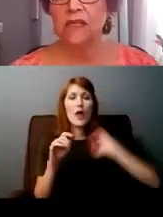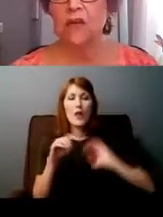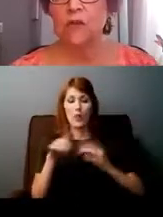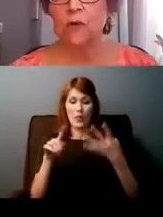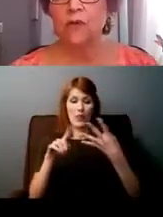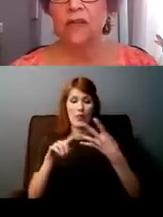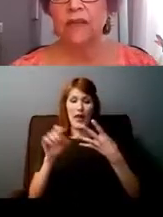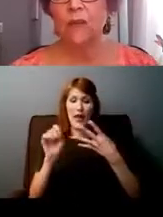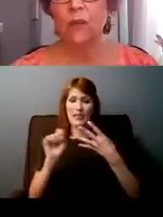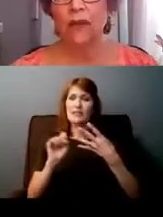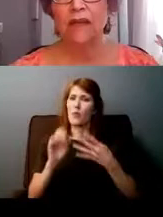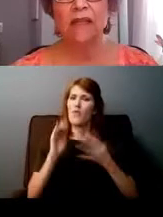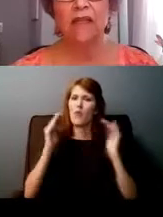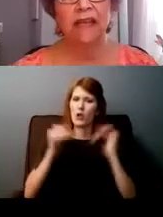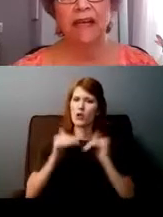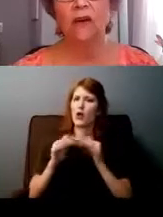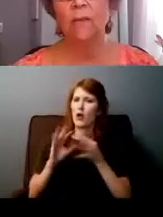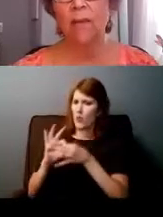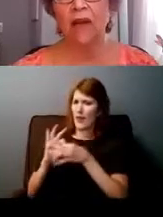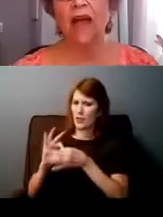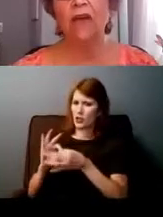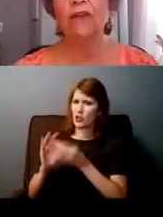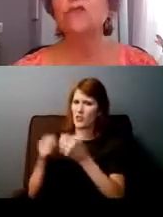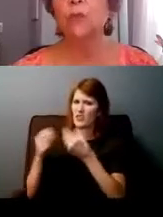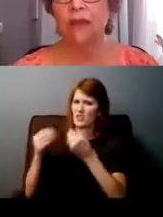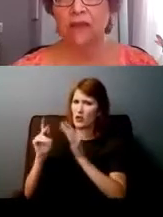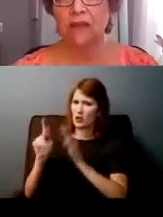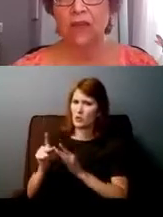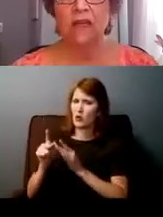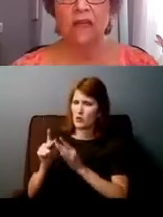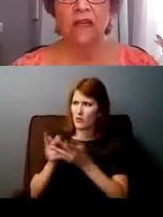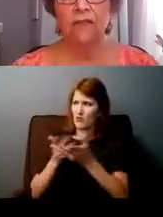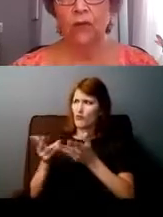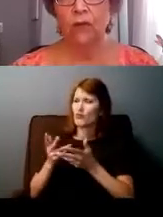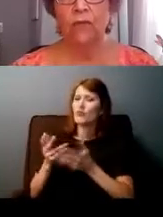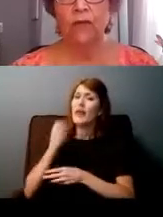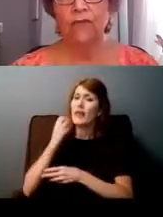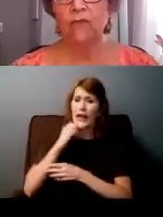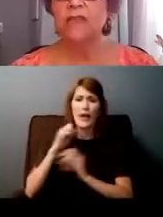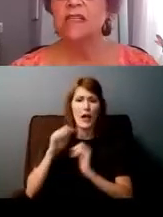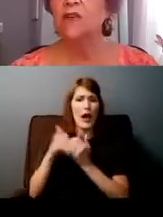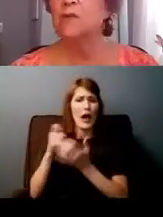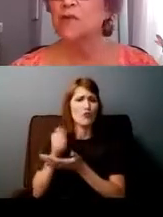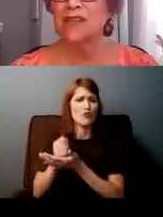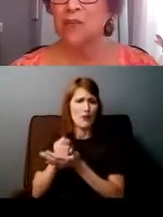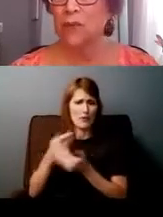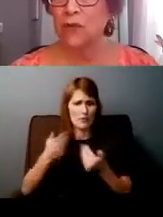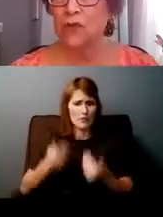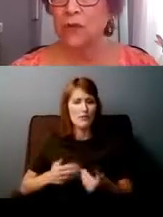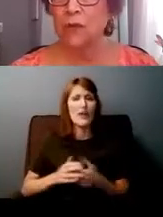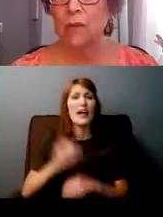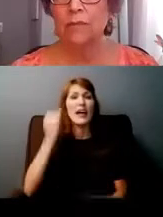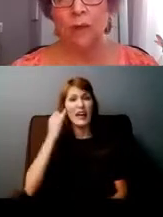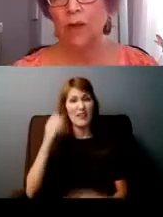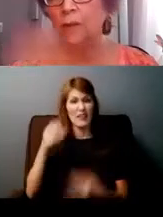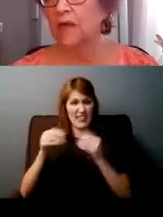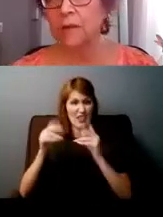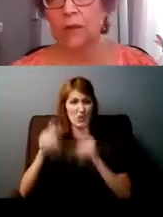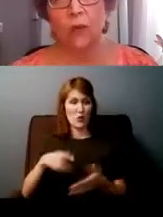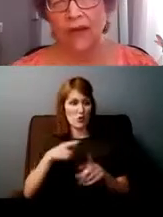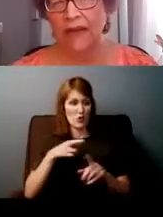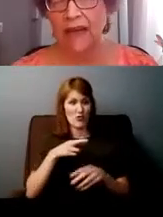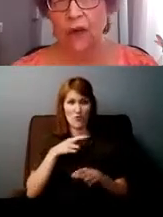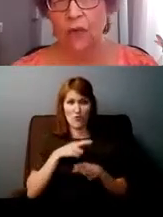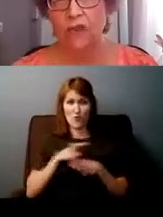the salesperson. They really care about how they're treated. If the salesperson is rude to them, they're probably going to